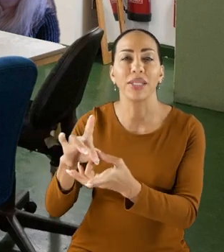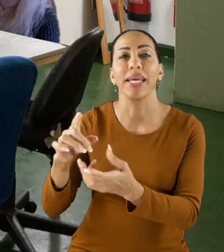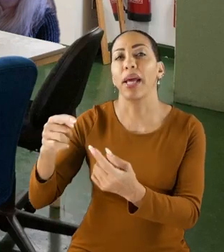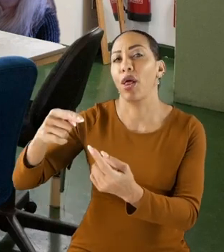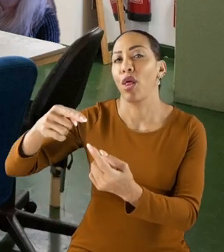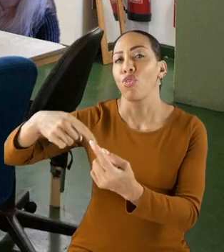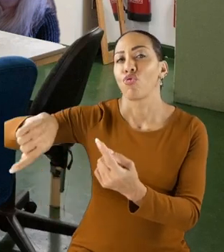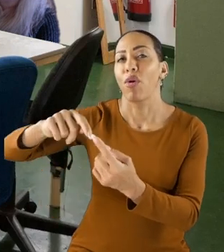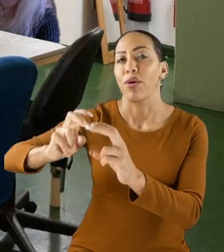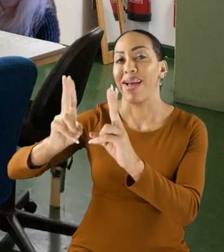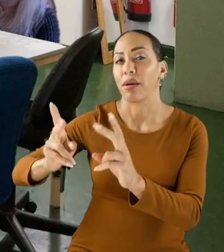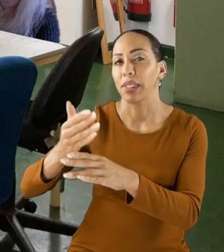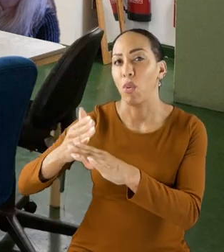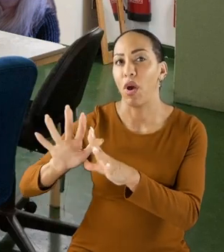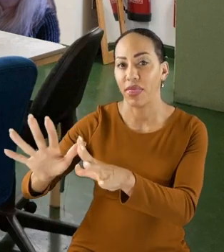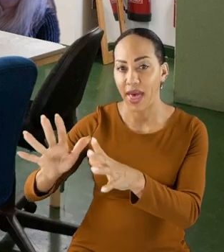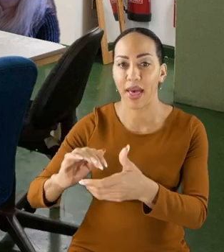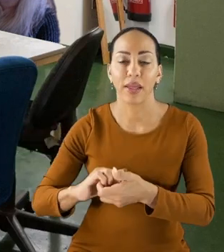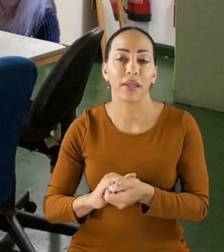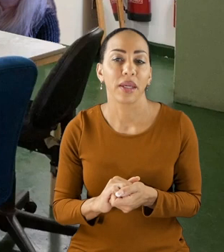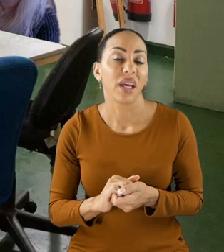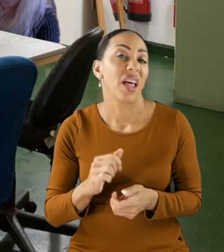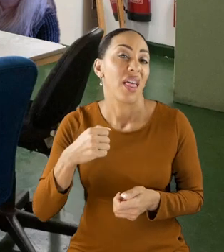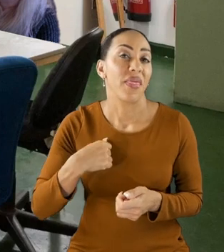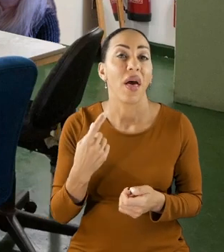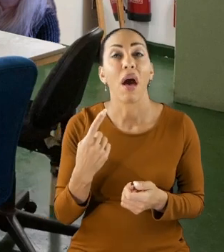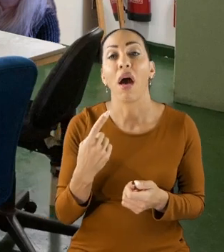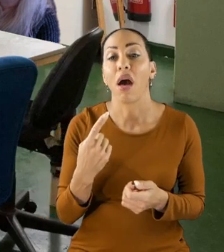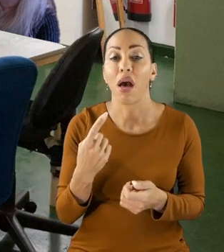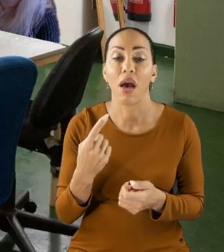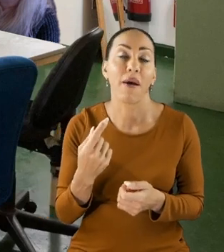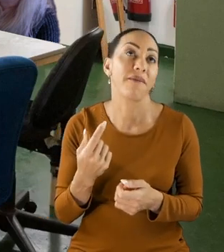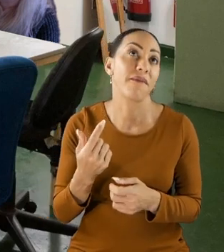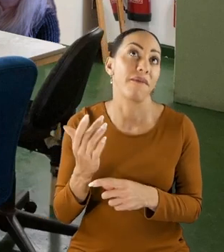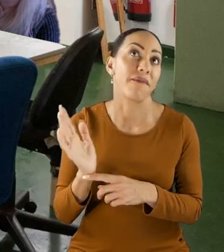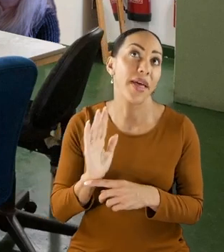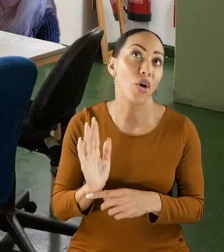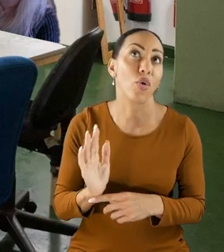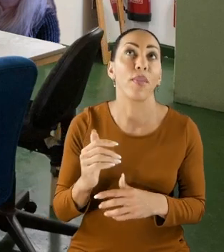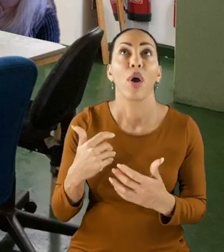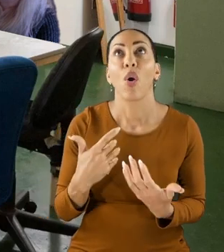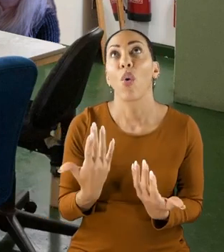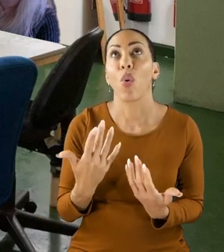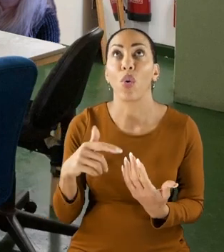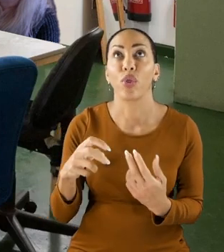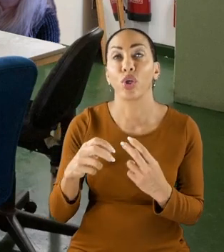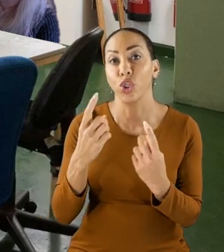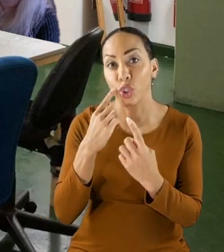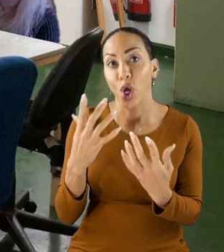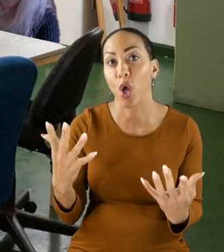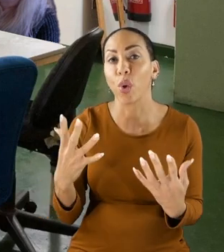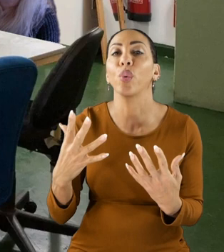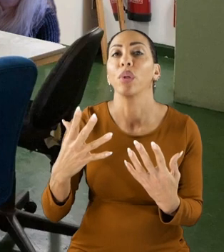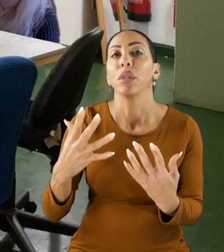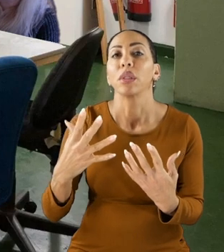lot of possibilities for me. At the moment, the film of the show could tour internationally, but the idea of creating something where I could tour